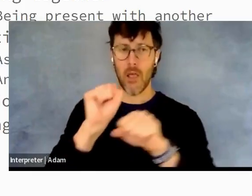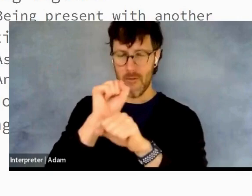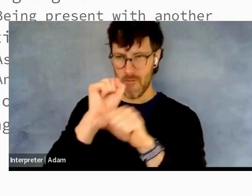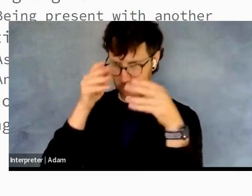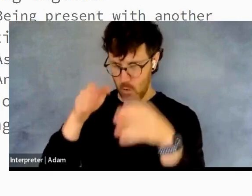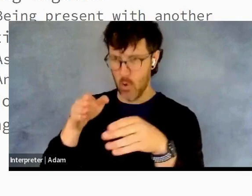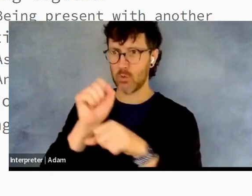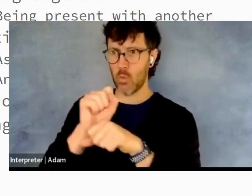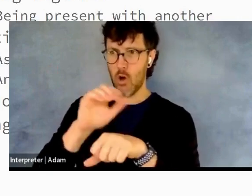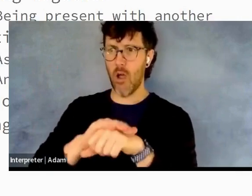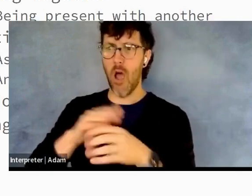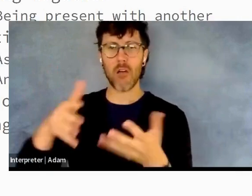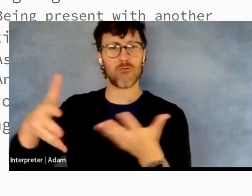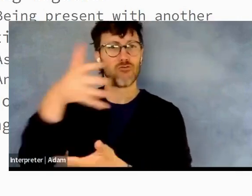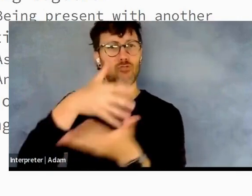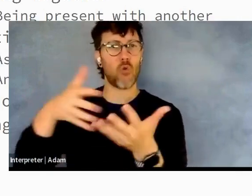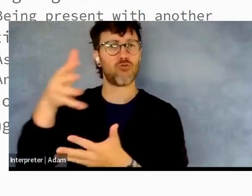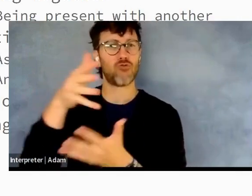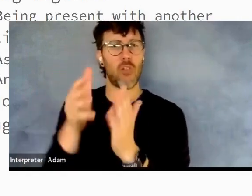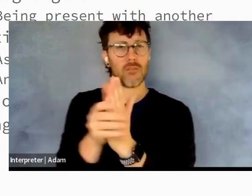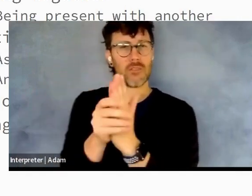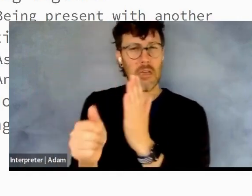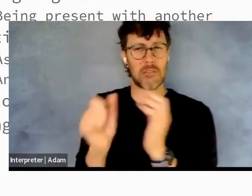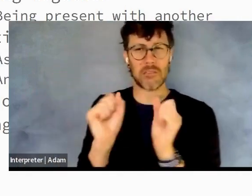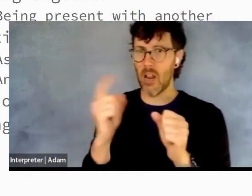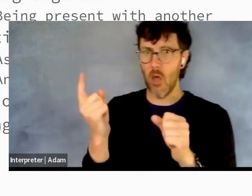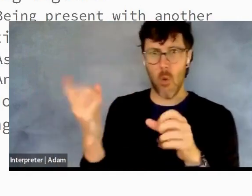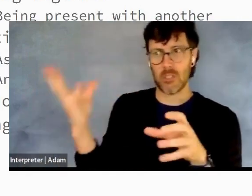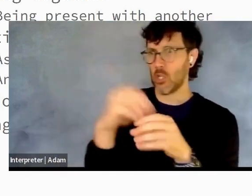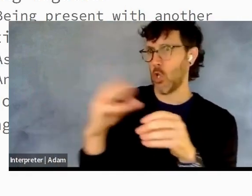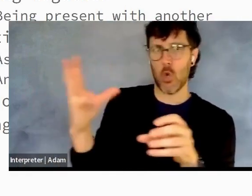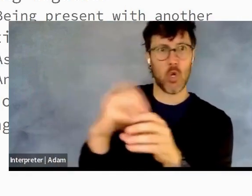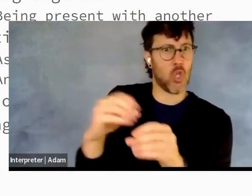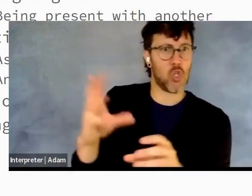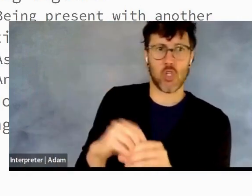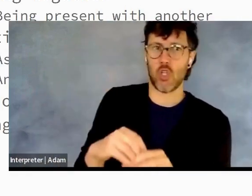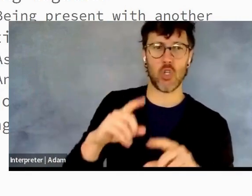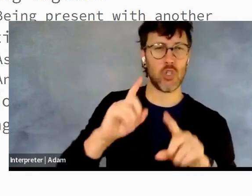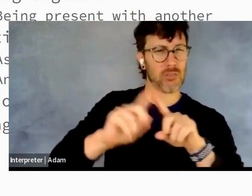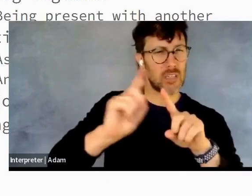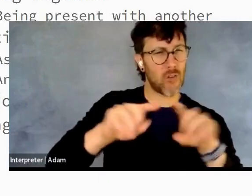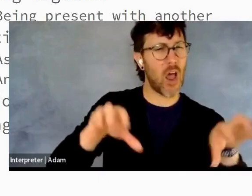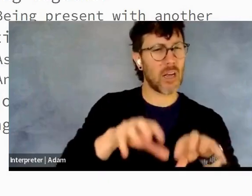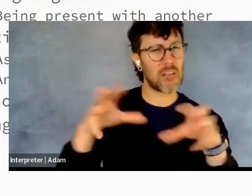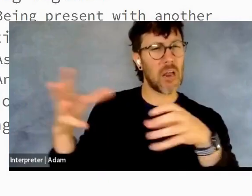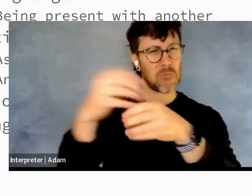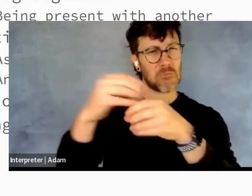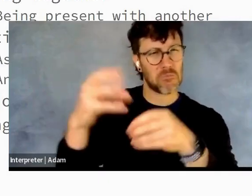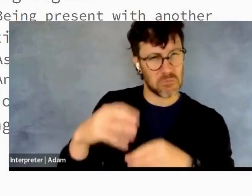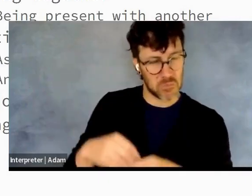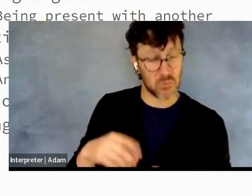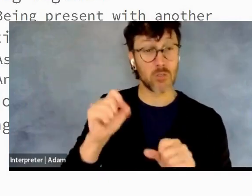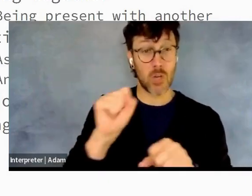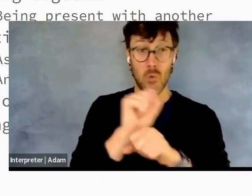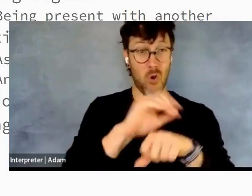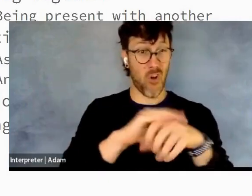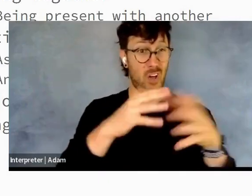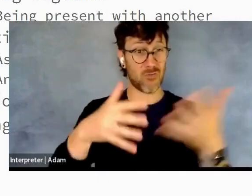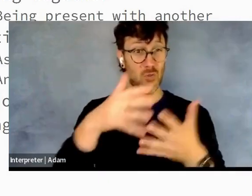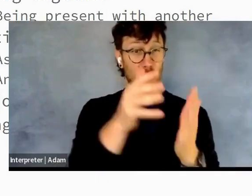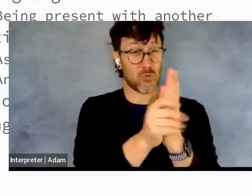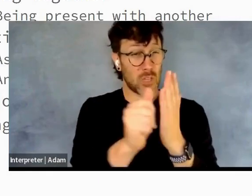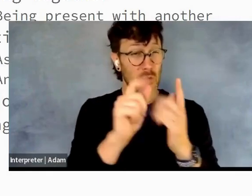incorporate teaching and practicing social skills during all of these different activities. So you can work on social skills when you're setting